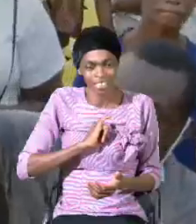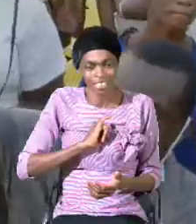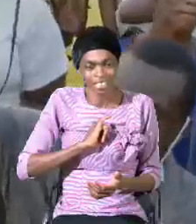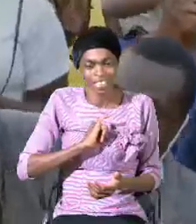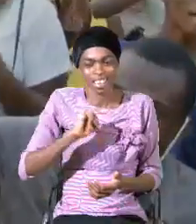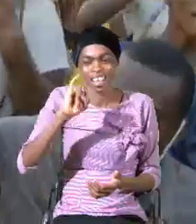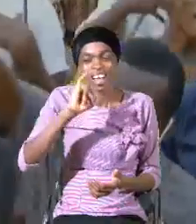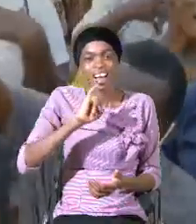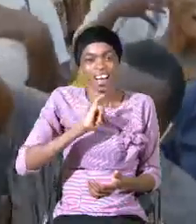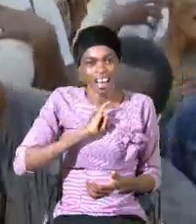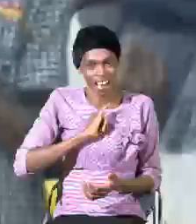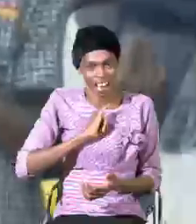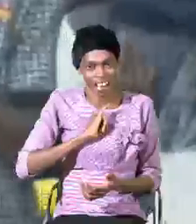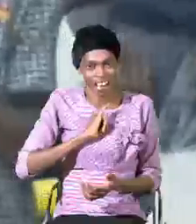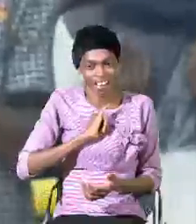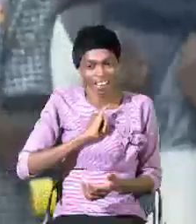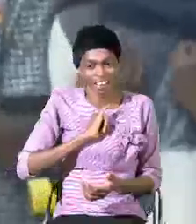I